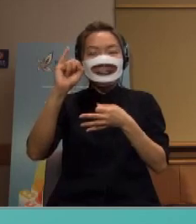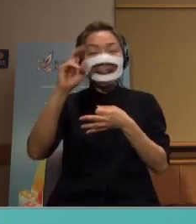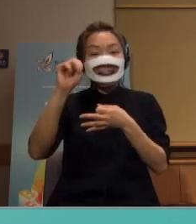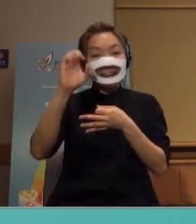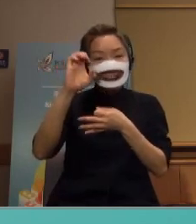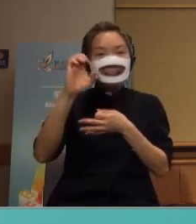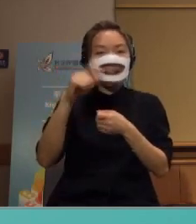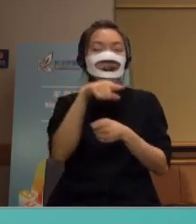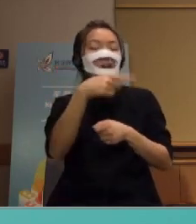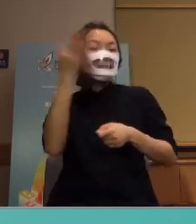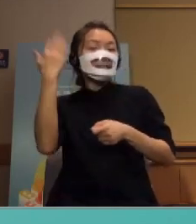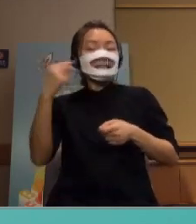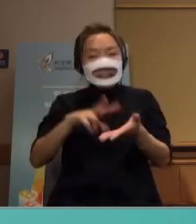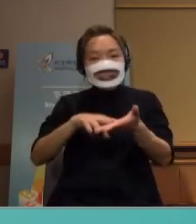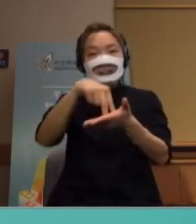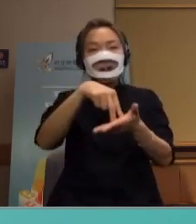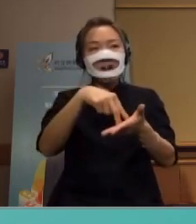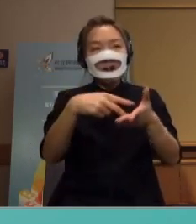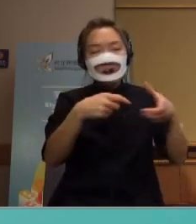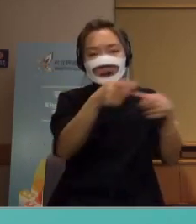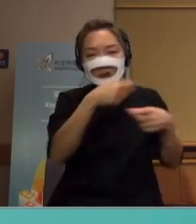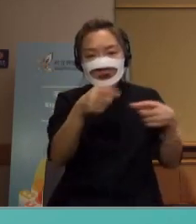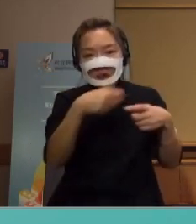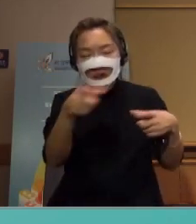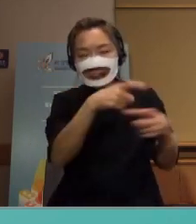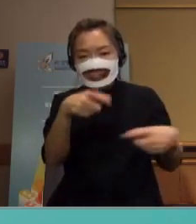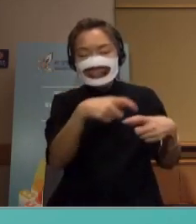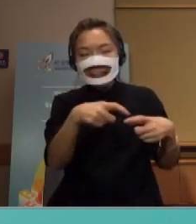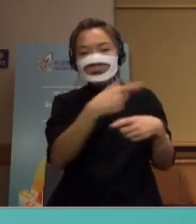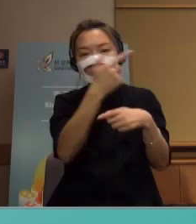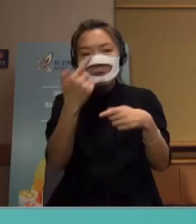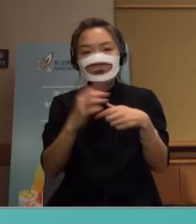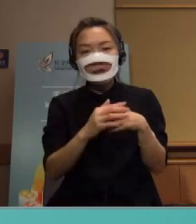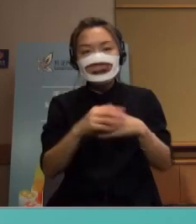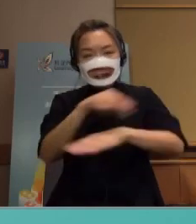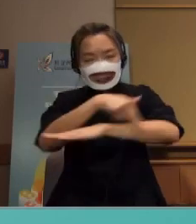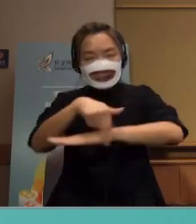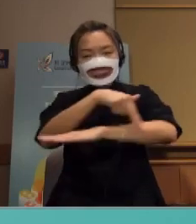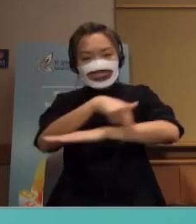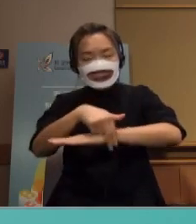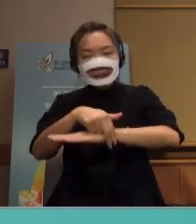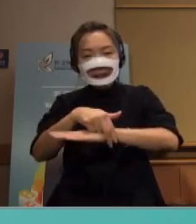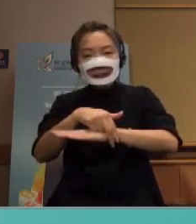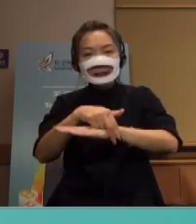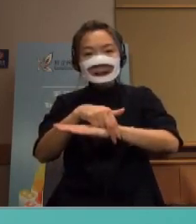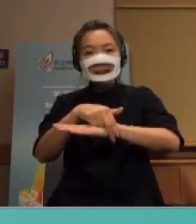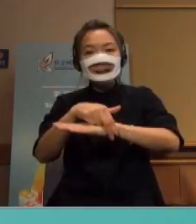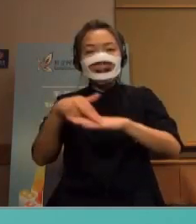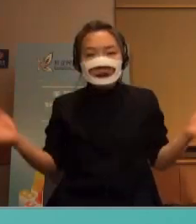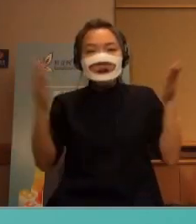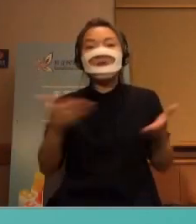but this is her other project, which is interested to promote education in the Metaverse for youth. So give the time to her.